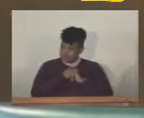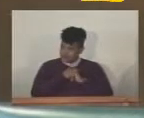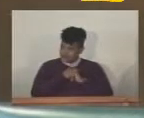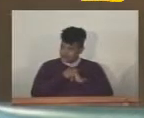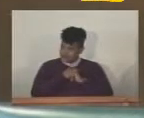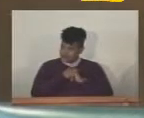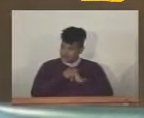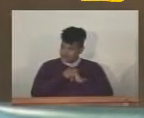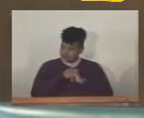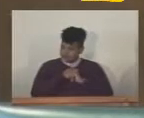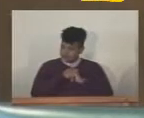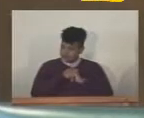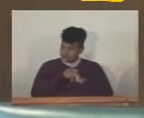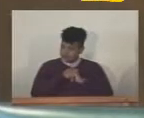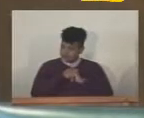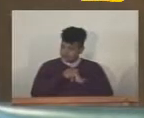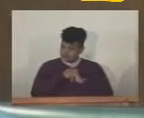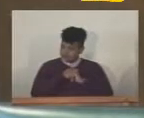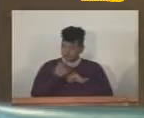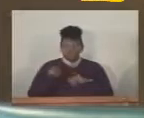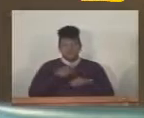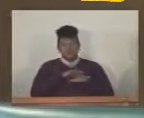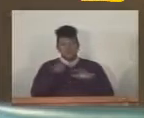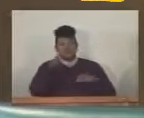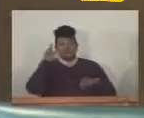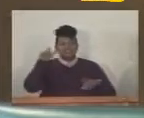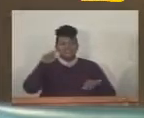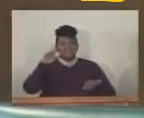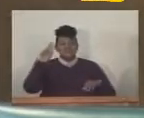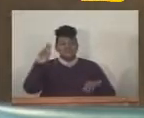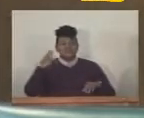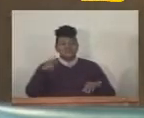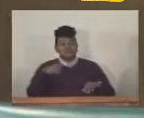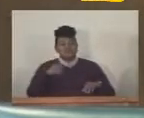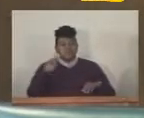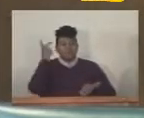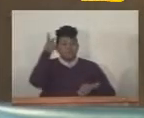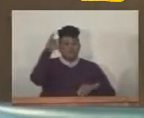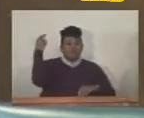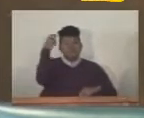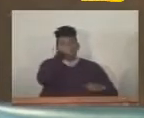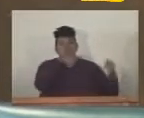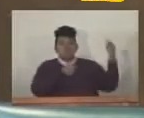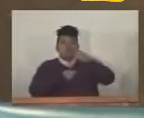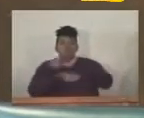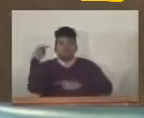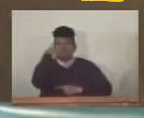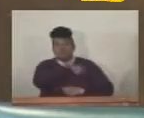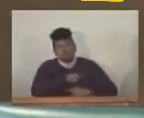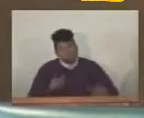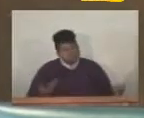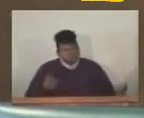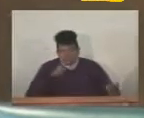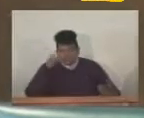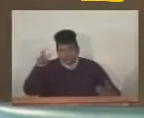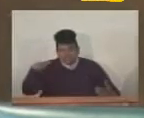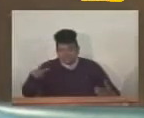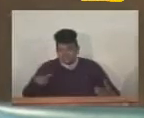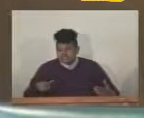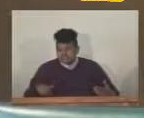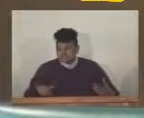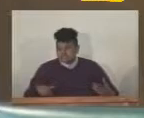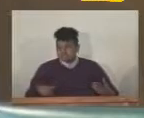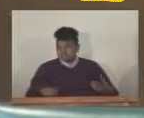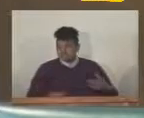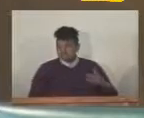need to politicize this, because I think I play politics pretty